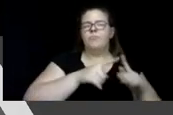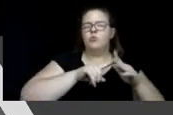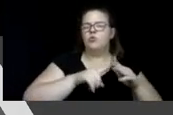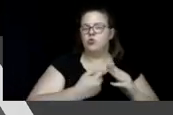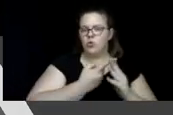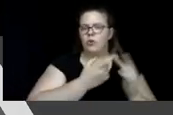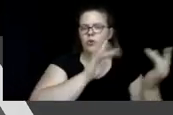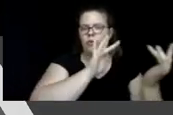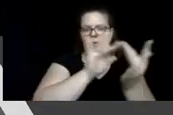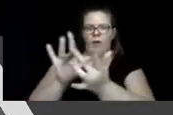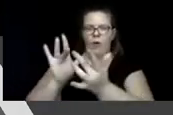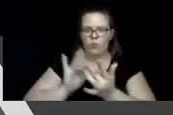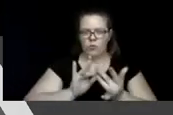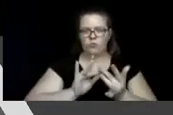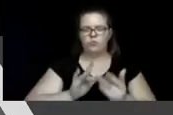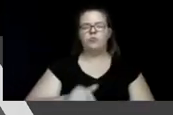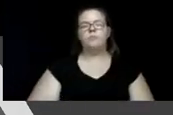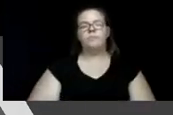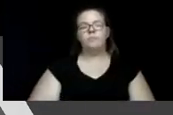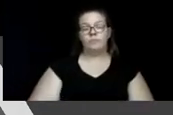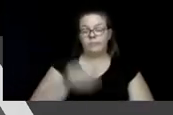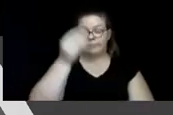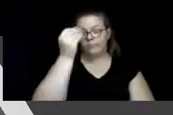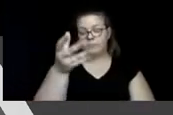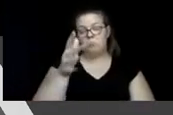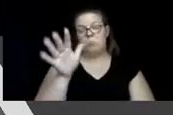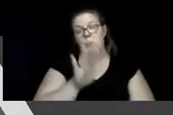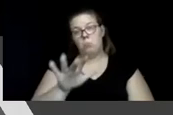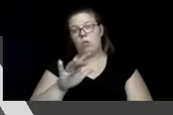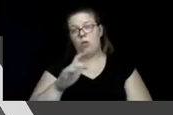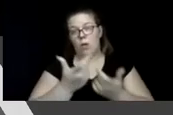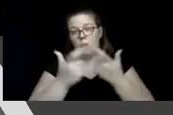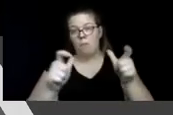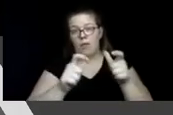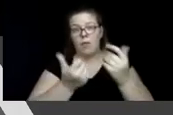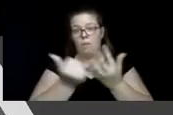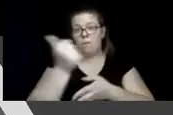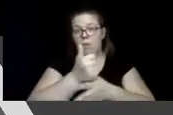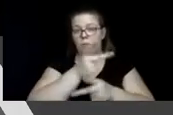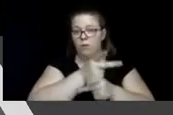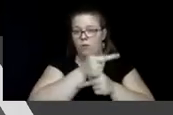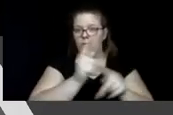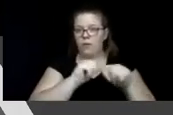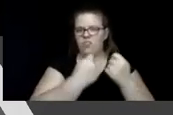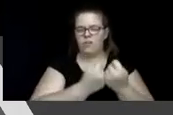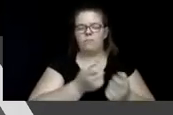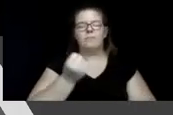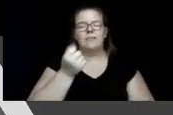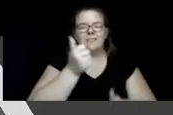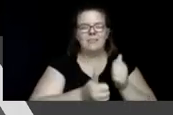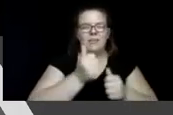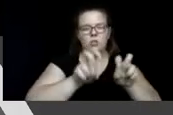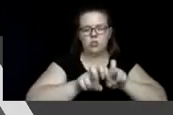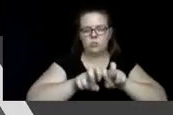to give you a clue of how big a primary care team is, each panel is what we call it. A